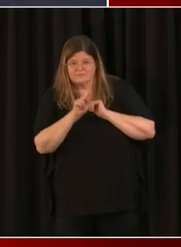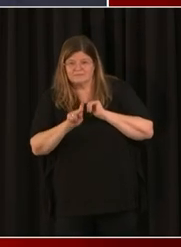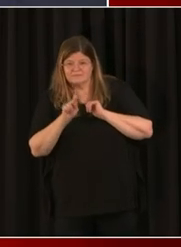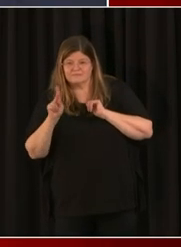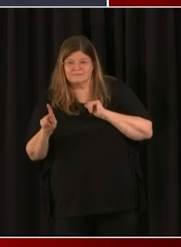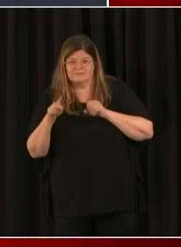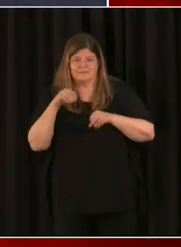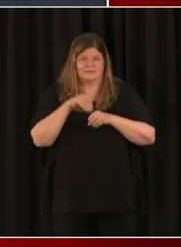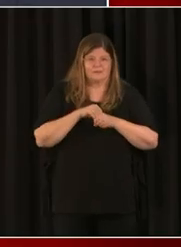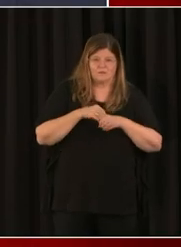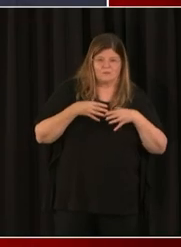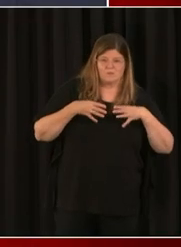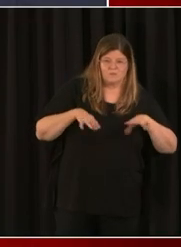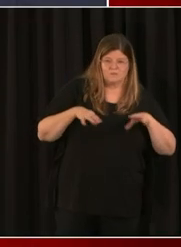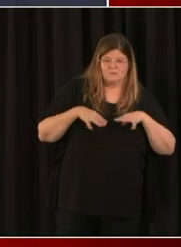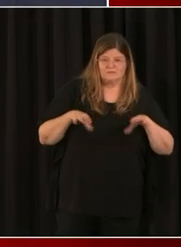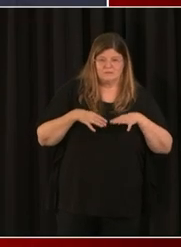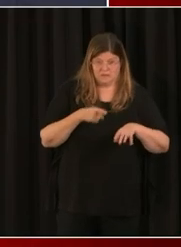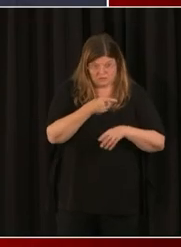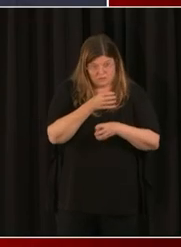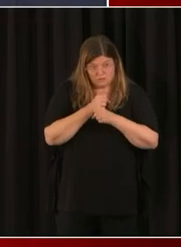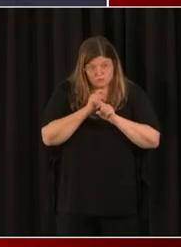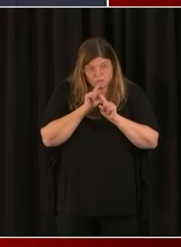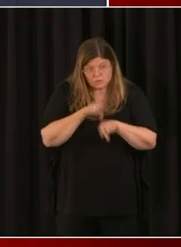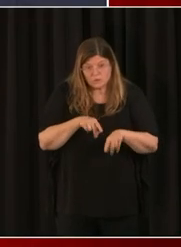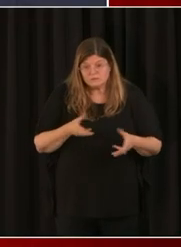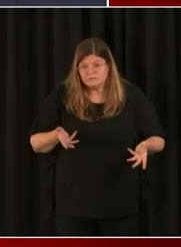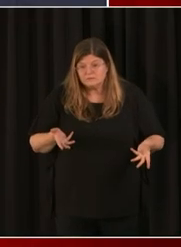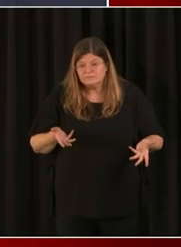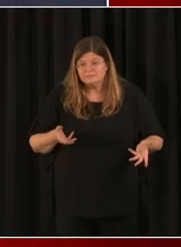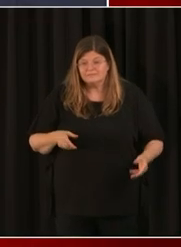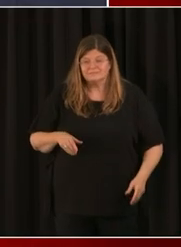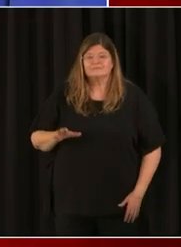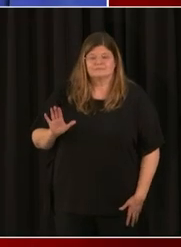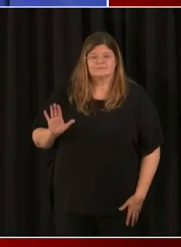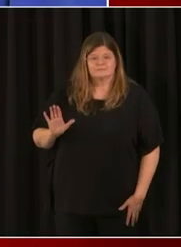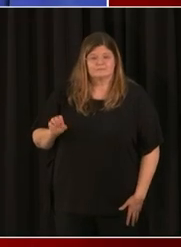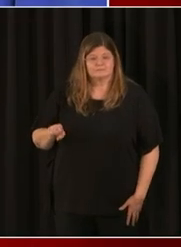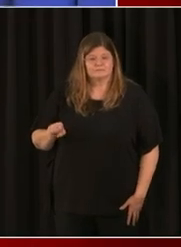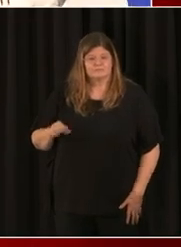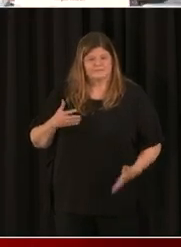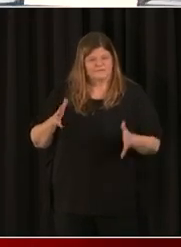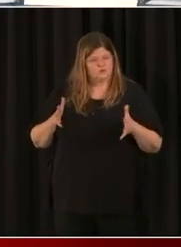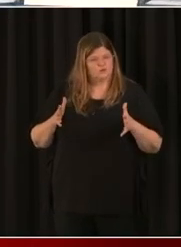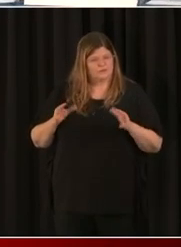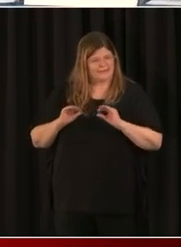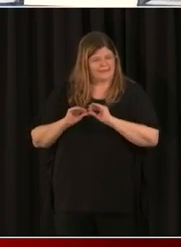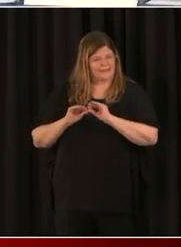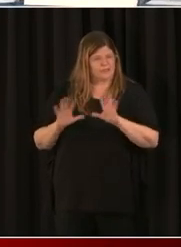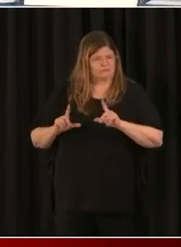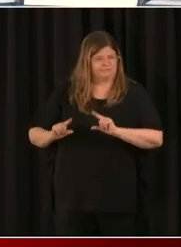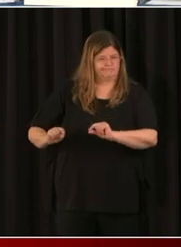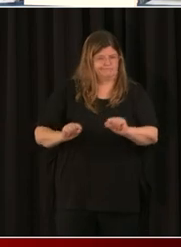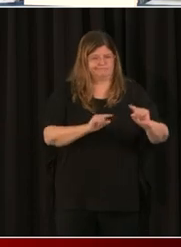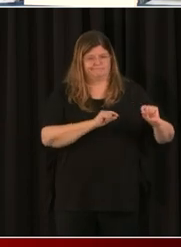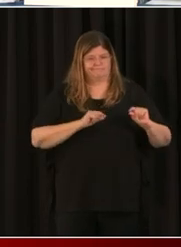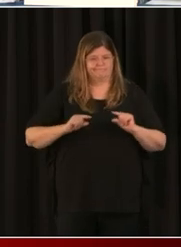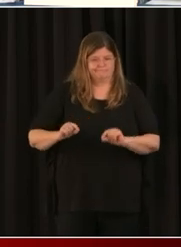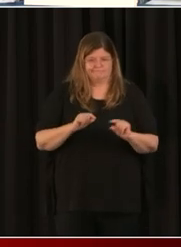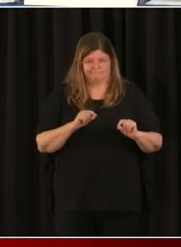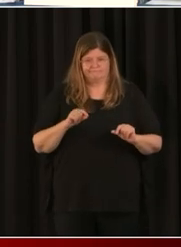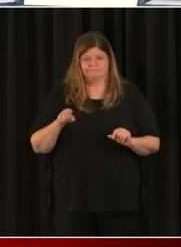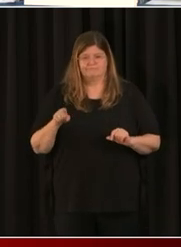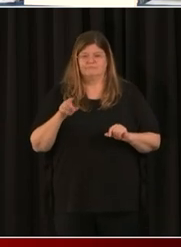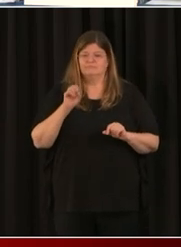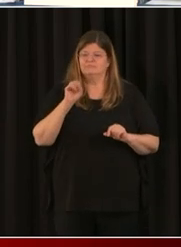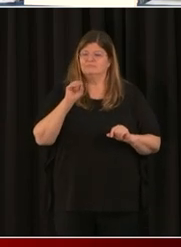That's question number 1. Yeah, I mean, I think it's pretty clear that it's already been out in the public sphere and social media that there are people